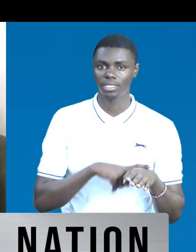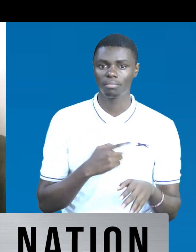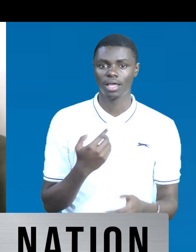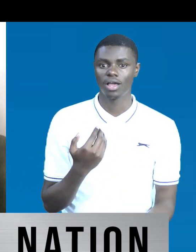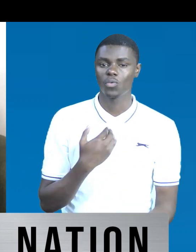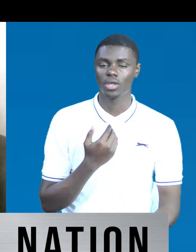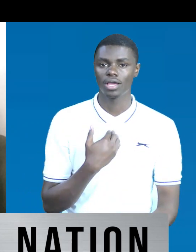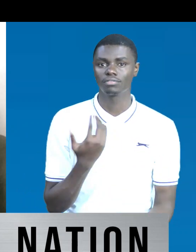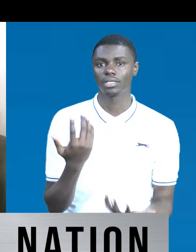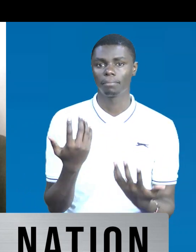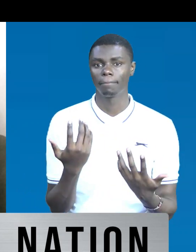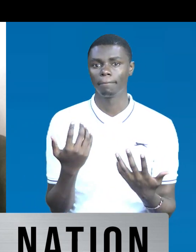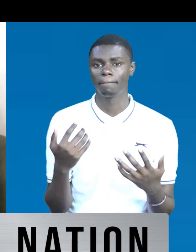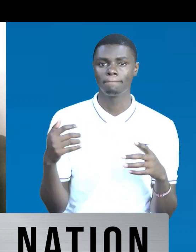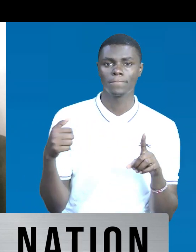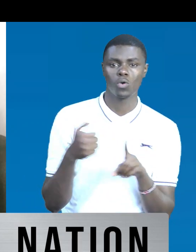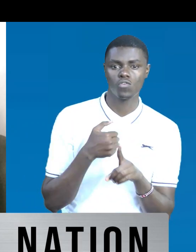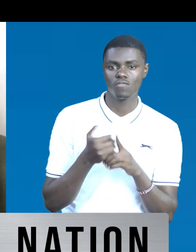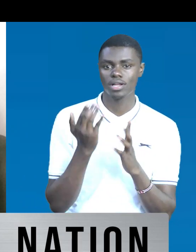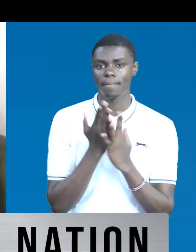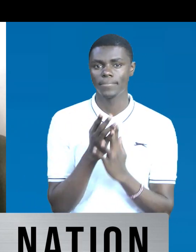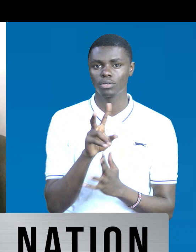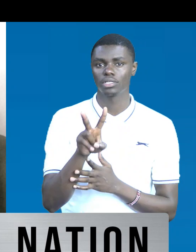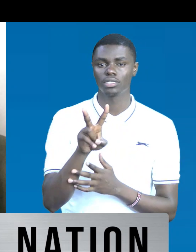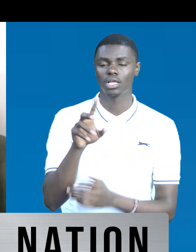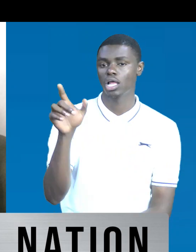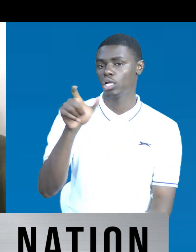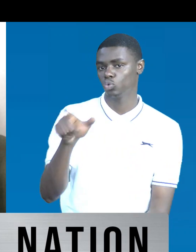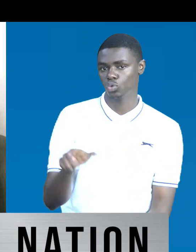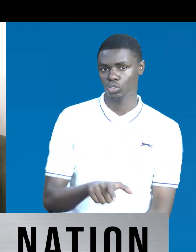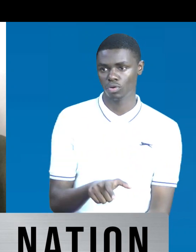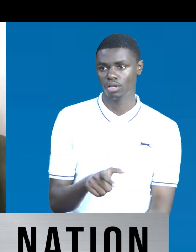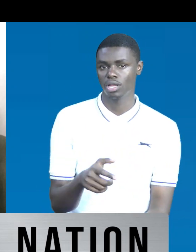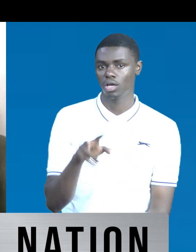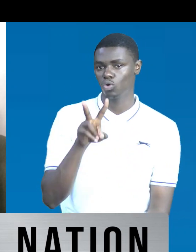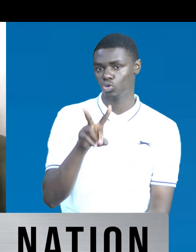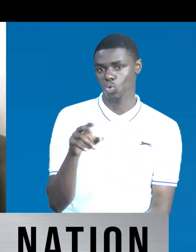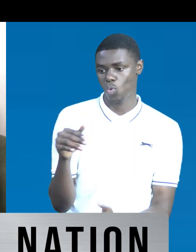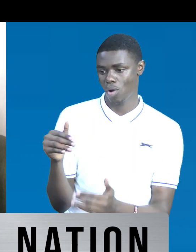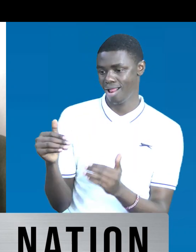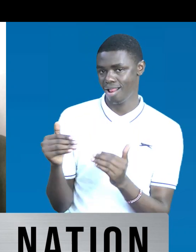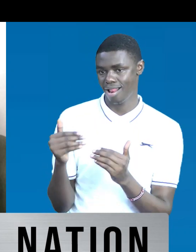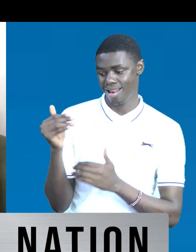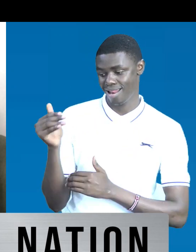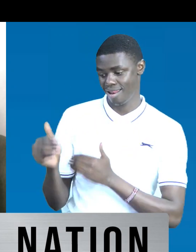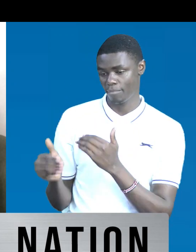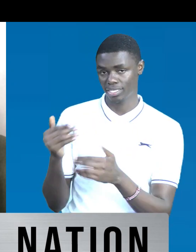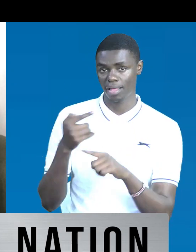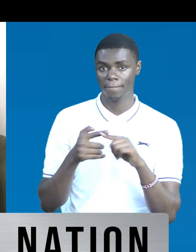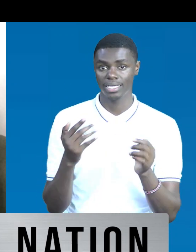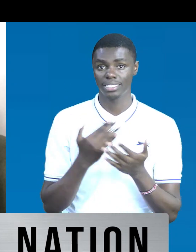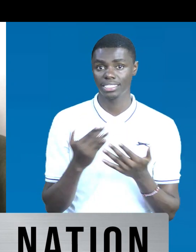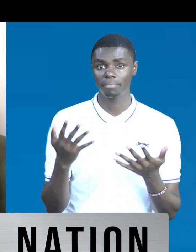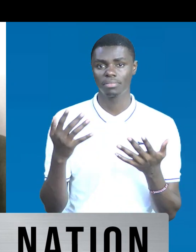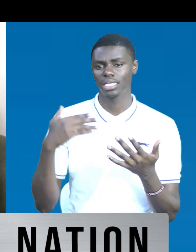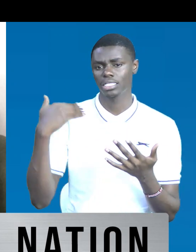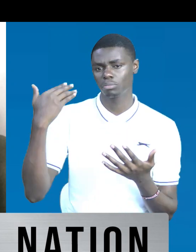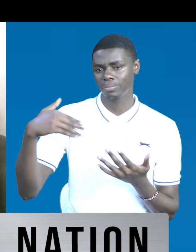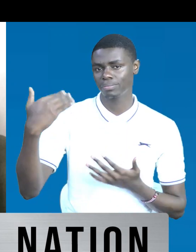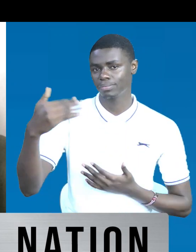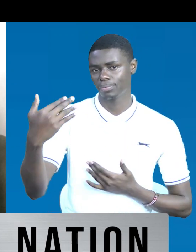lull in this kind of a conflict between these two regions. Or these two neighbors, but it's something that it's every now and